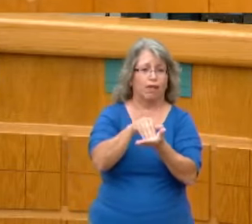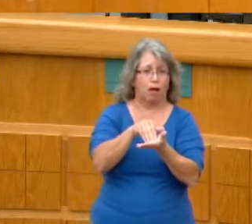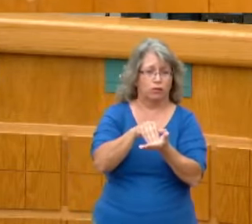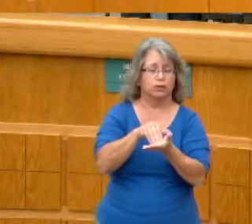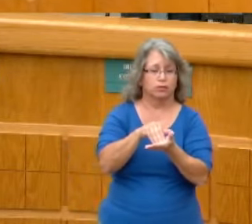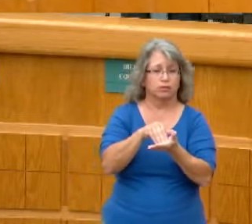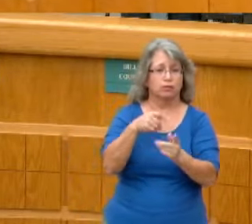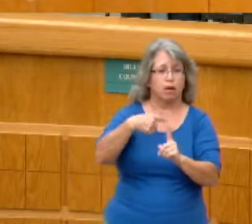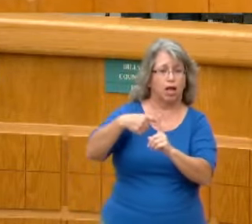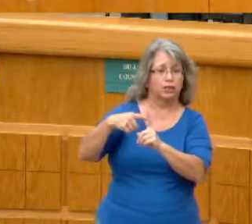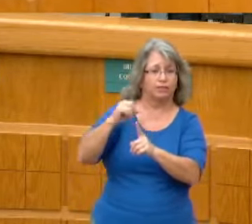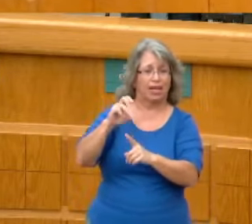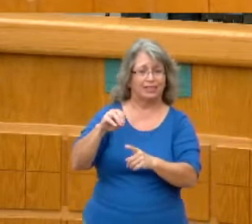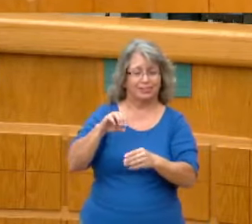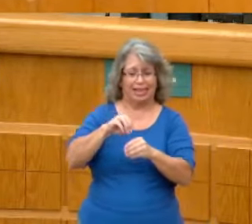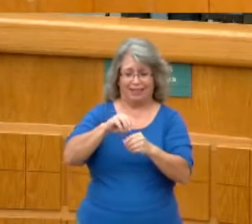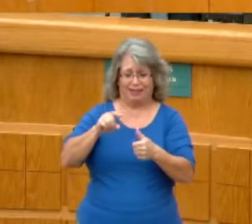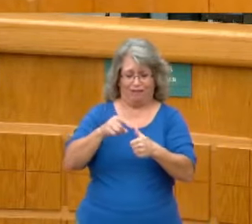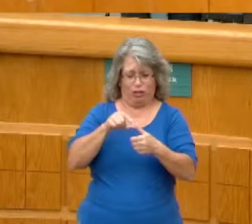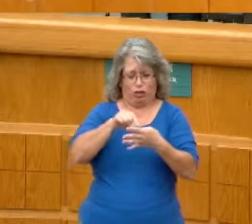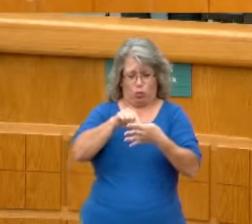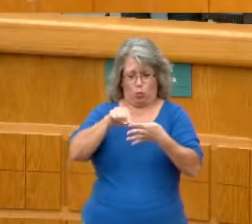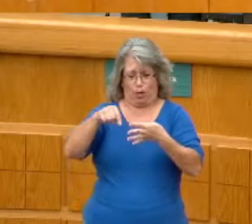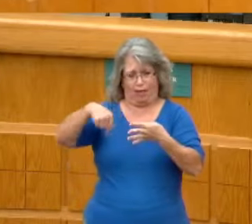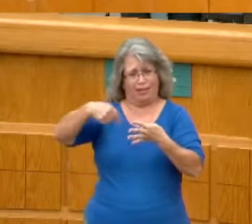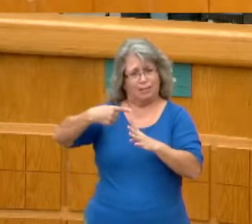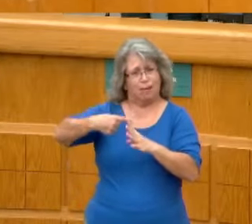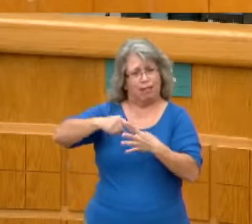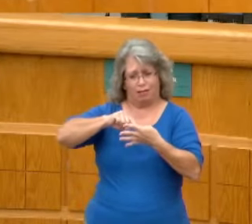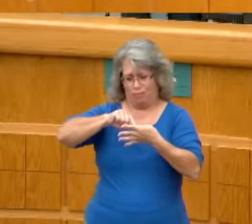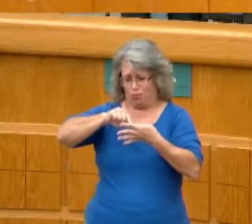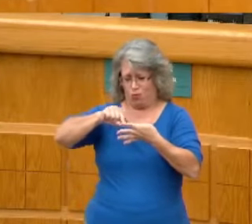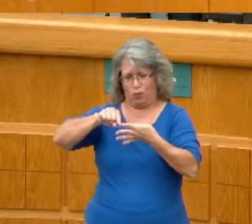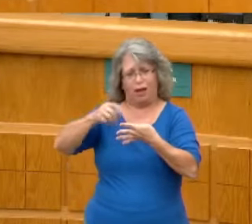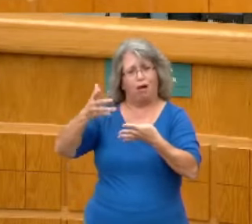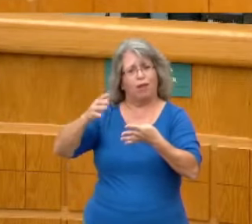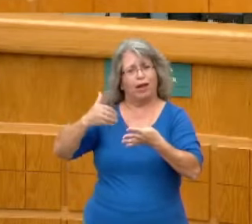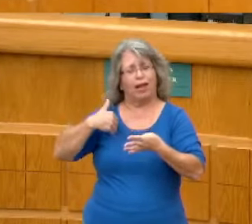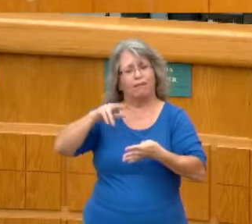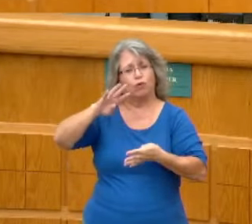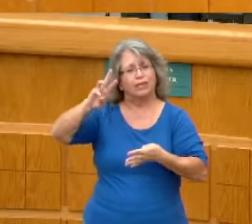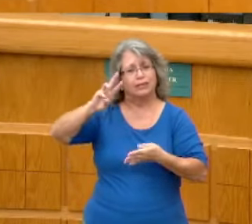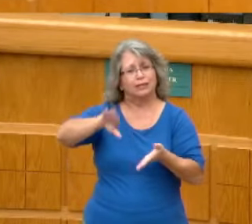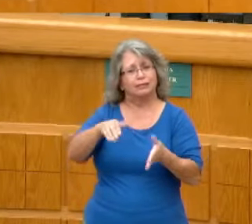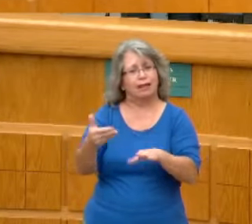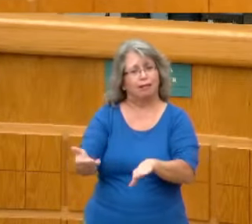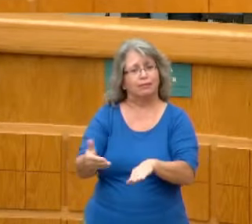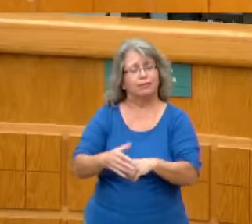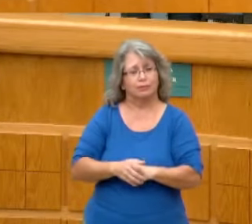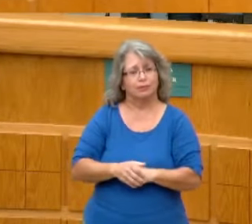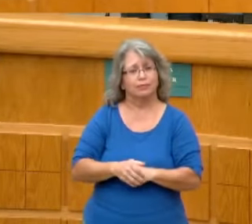had 46 deaths. The City County Public Health District has administered